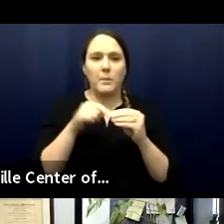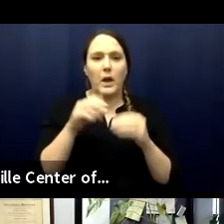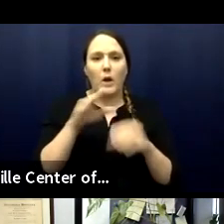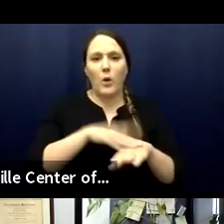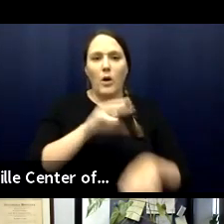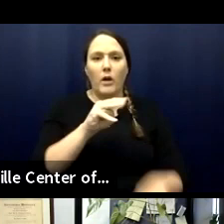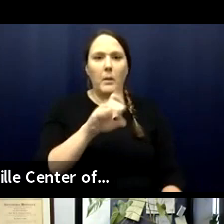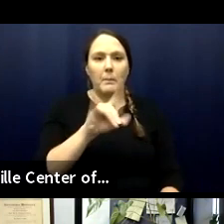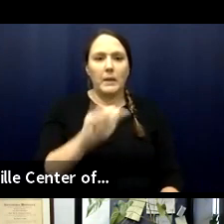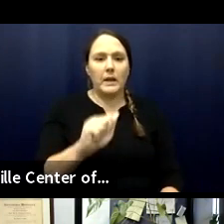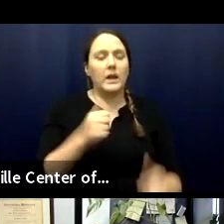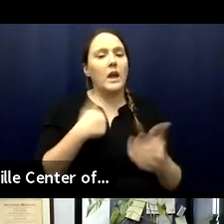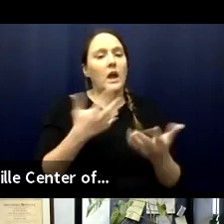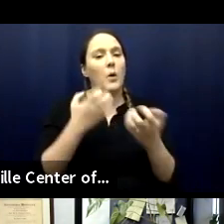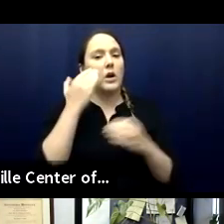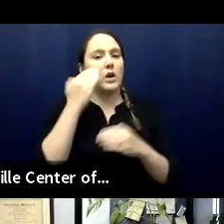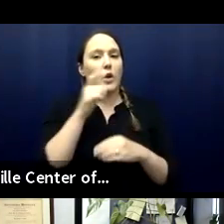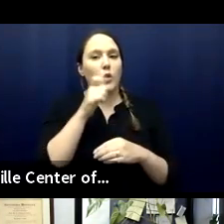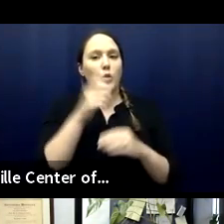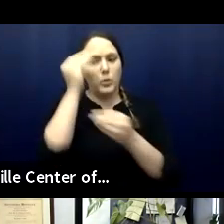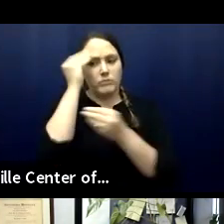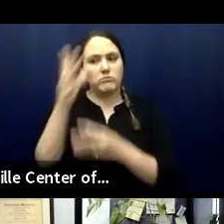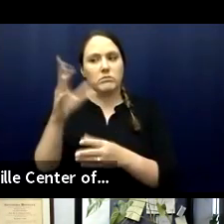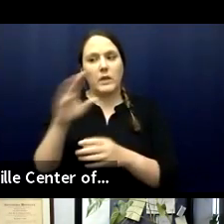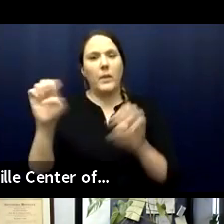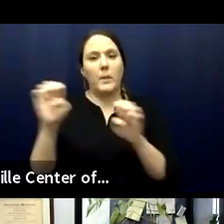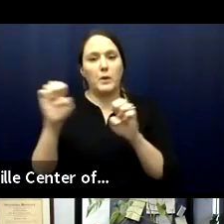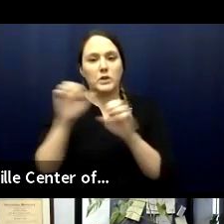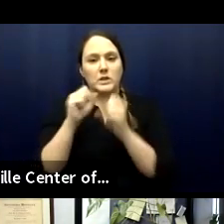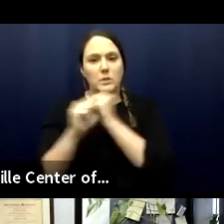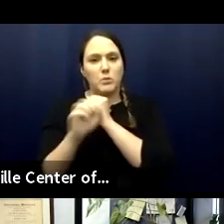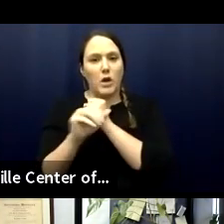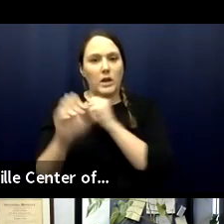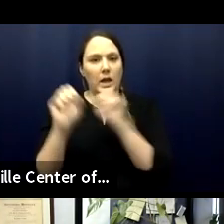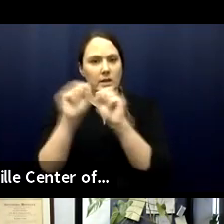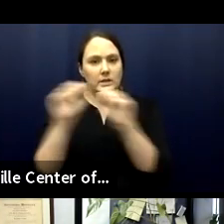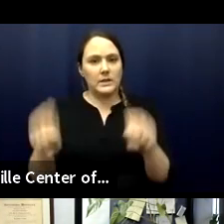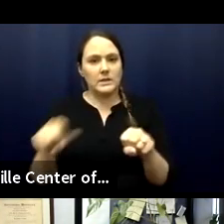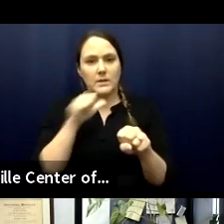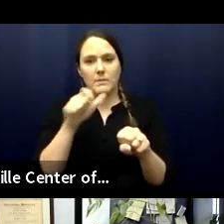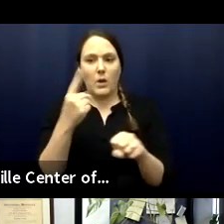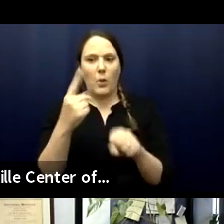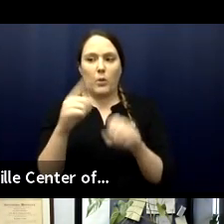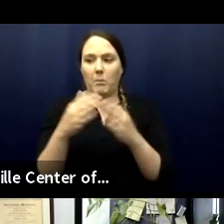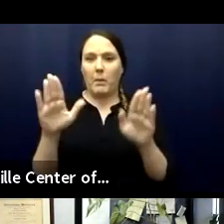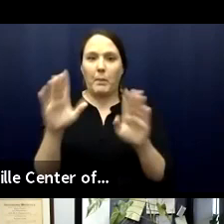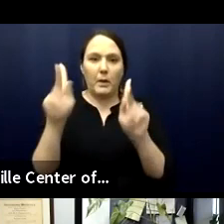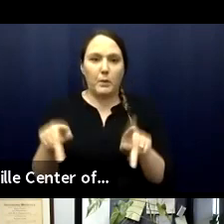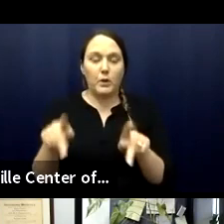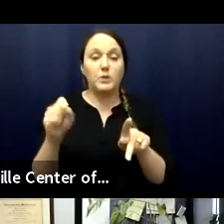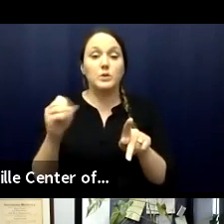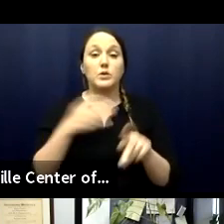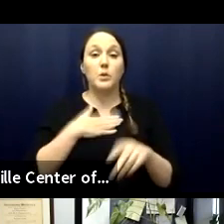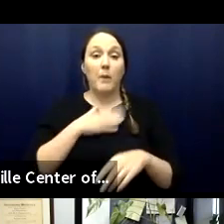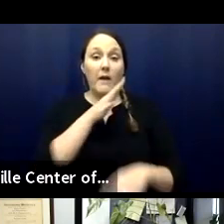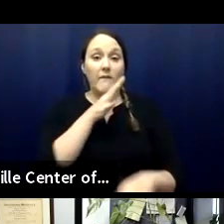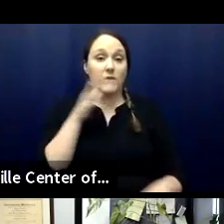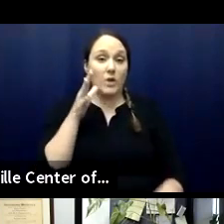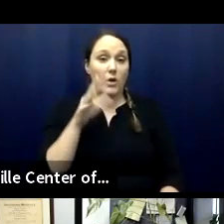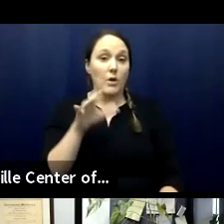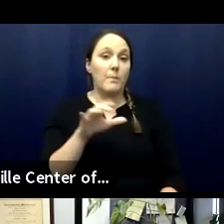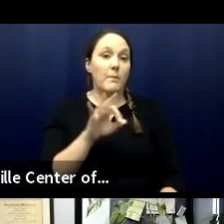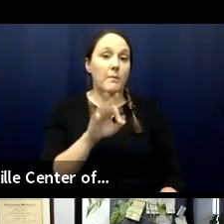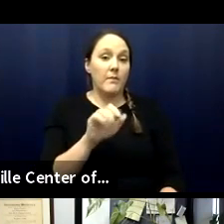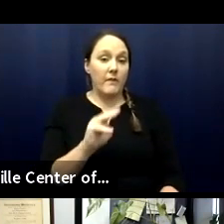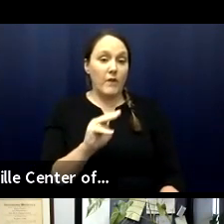who alerts the emergency broadcast system, because I'm pretty sure it's not just a public person. So if the deal with my farm was to keep